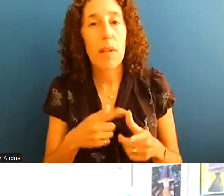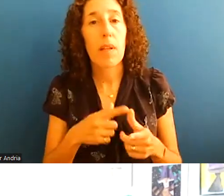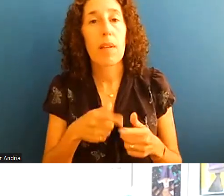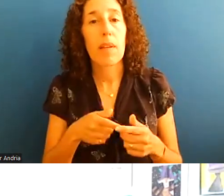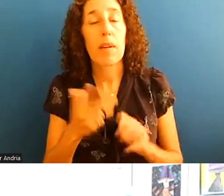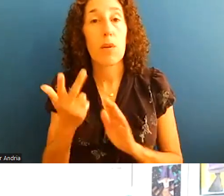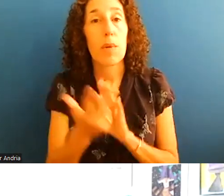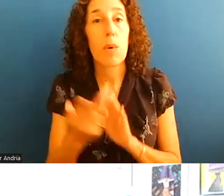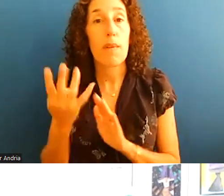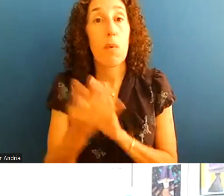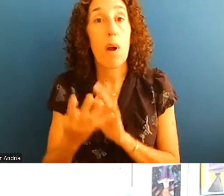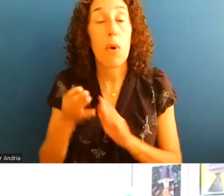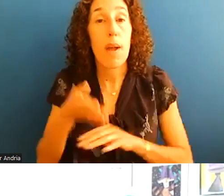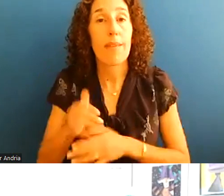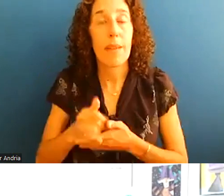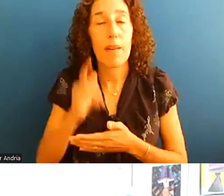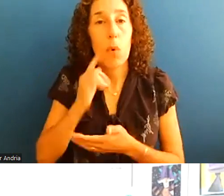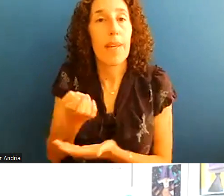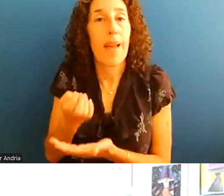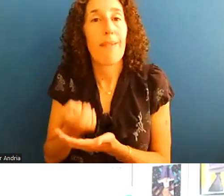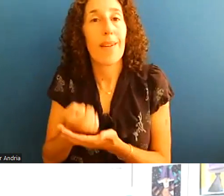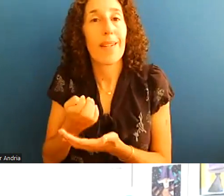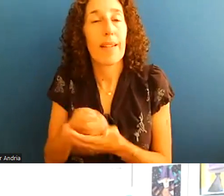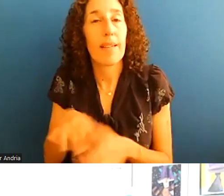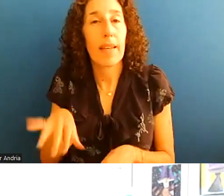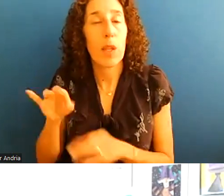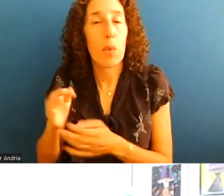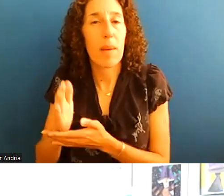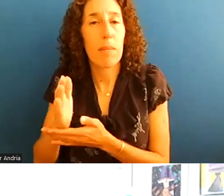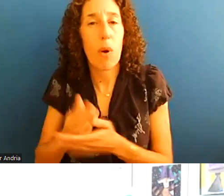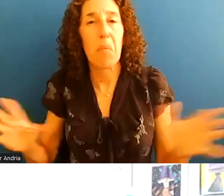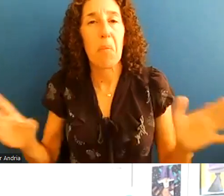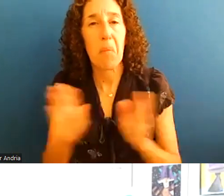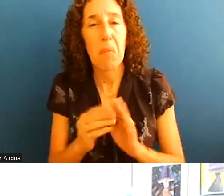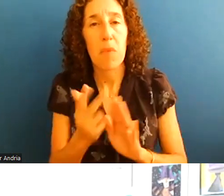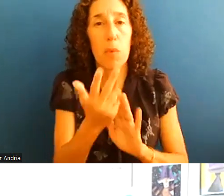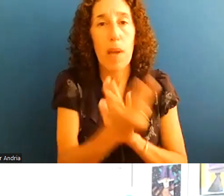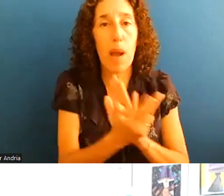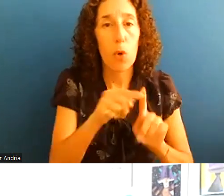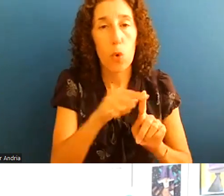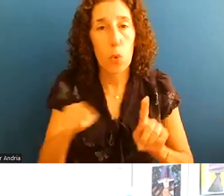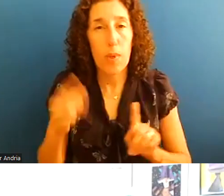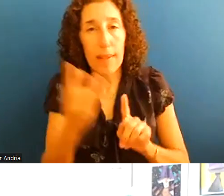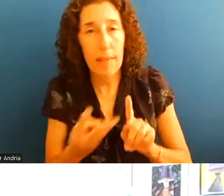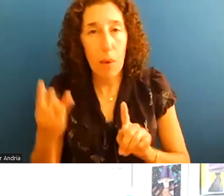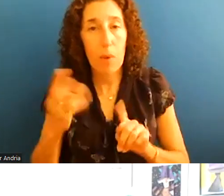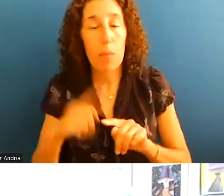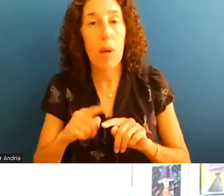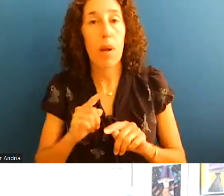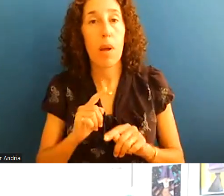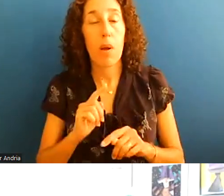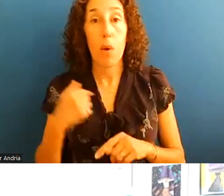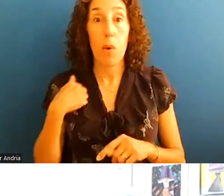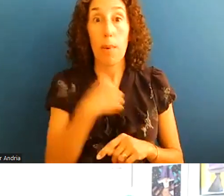procurement or whatever, we're packaging things up. That actually takes longer. All the paperwork part, the exam itself doesn't take very long. So we have a very short window of time